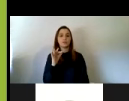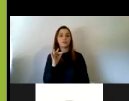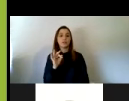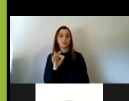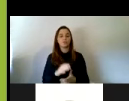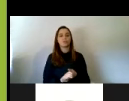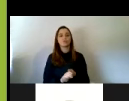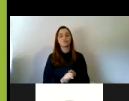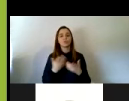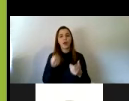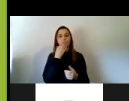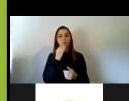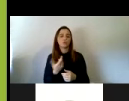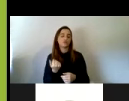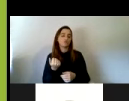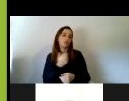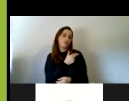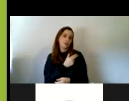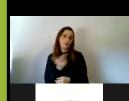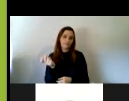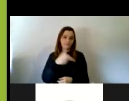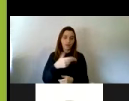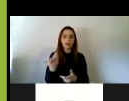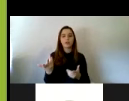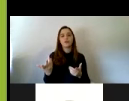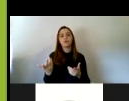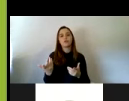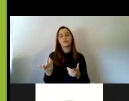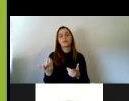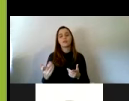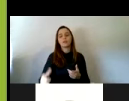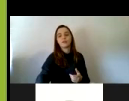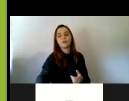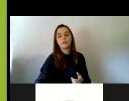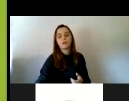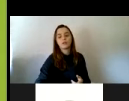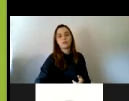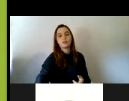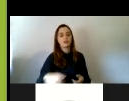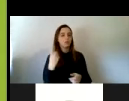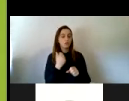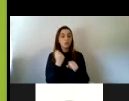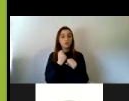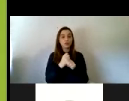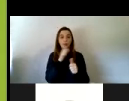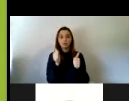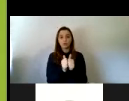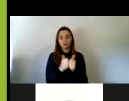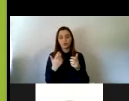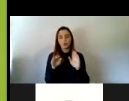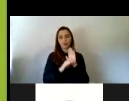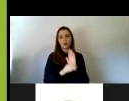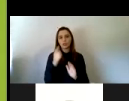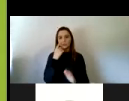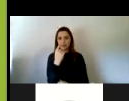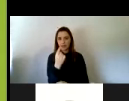of the University of Szeged announced our course. We work together a special program with those young students